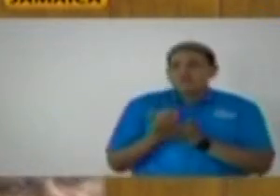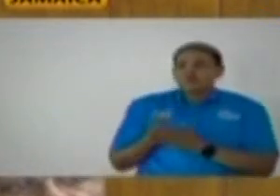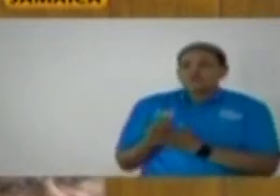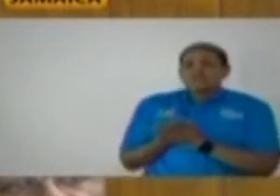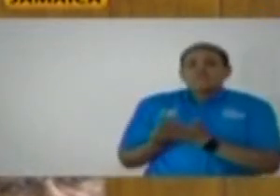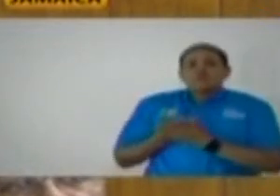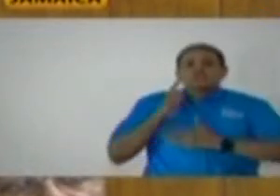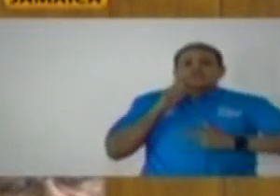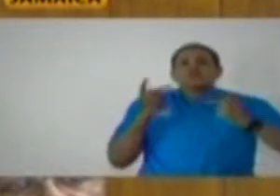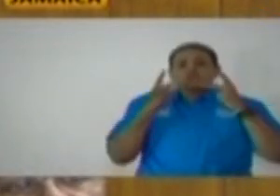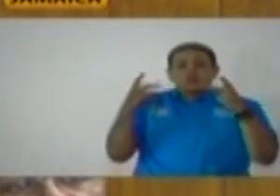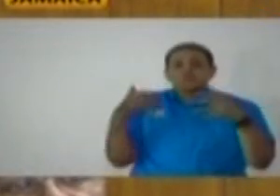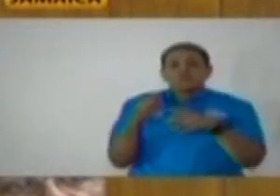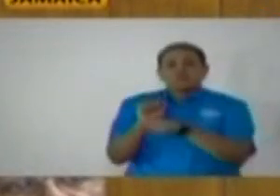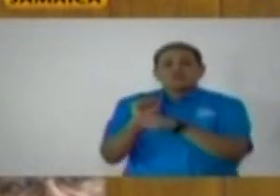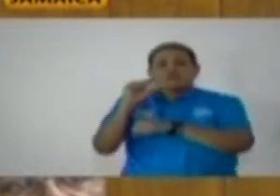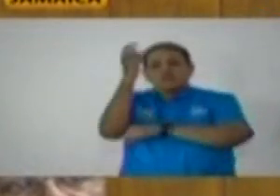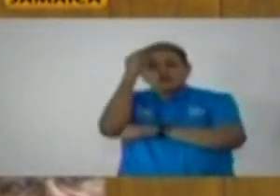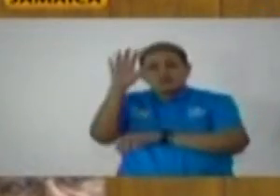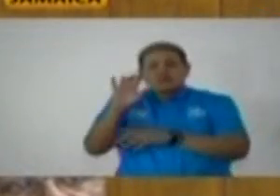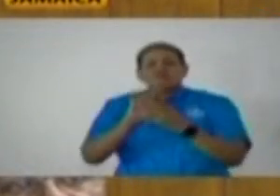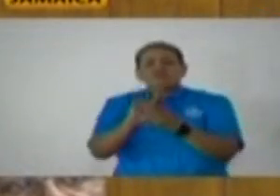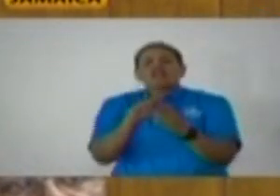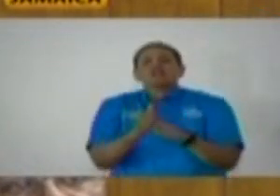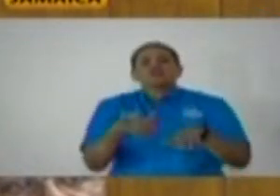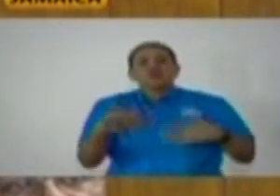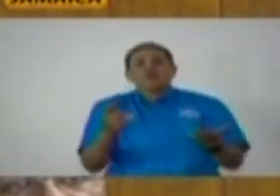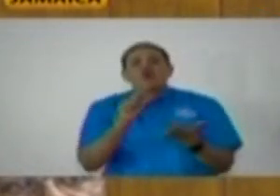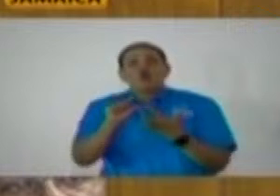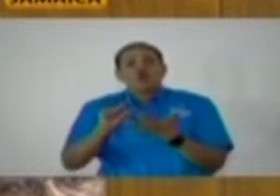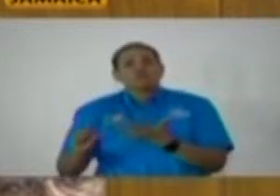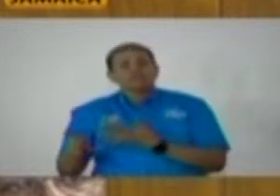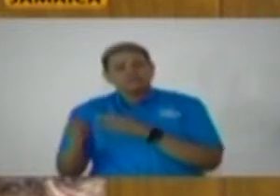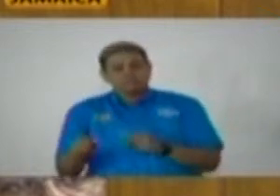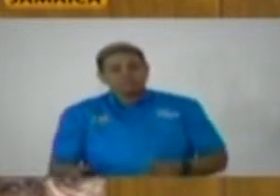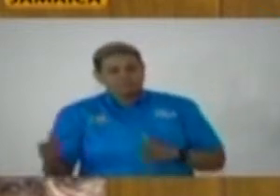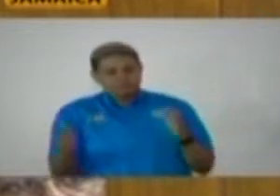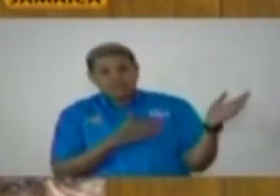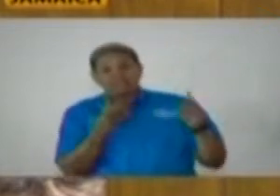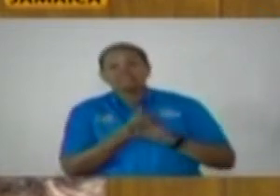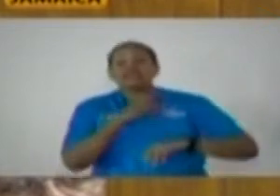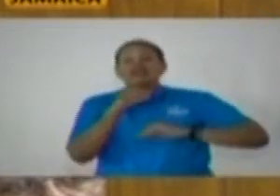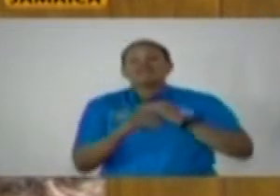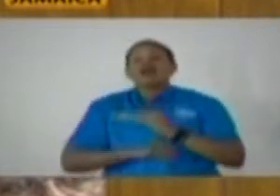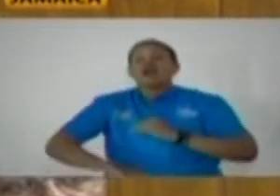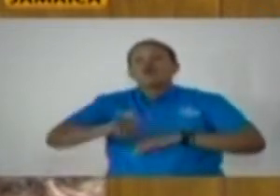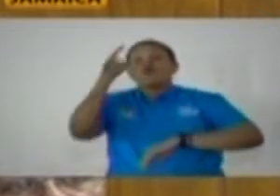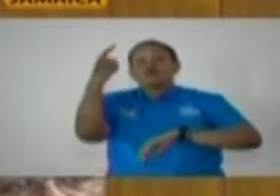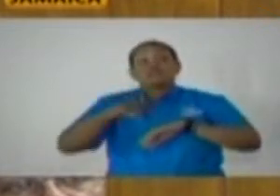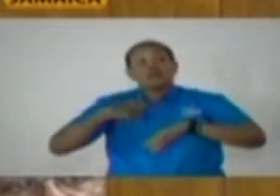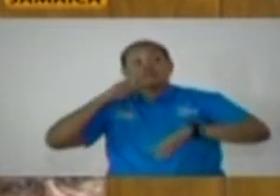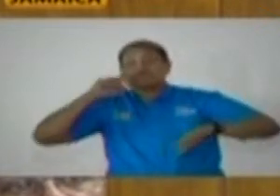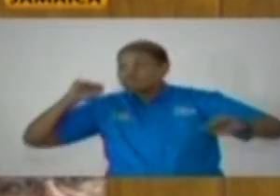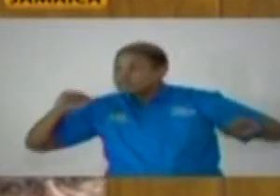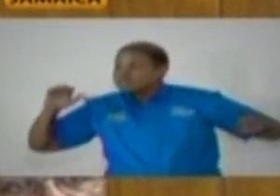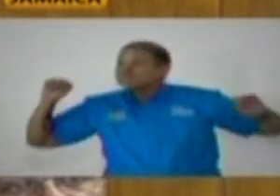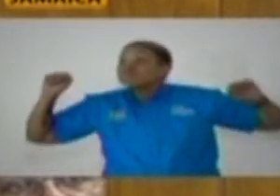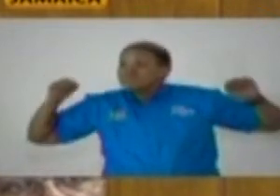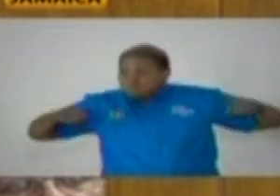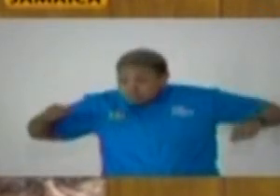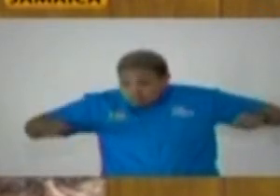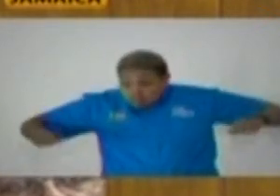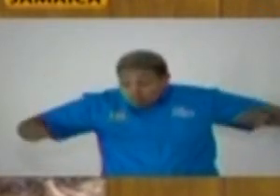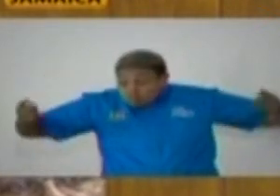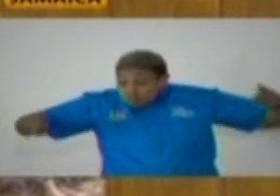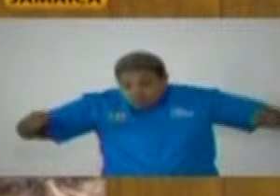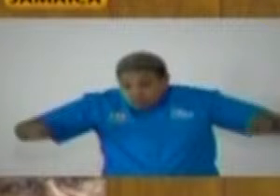for the public sector workers in relation to the compensation review. And that once he has reached agreement with the